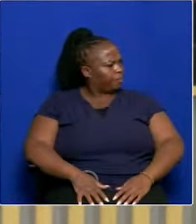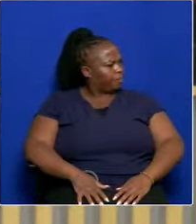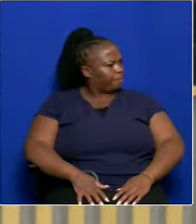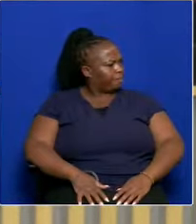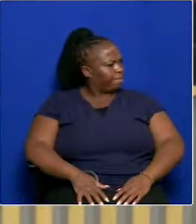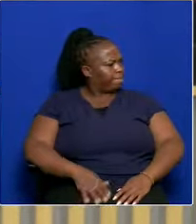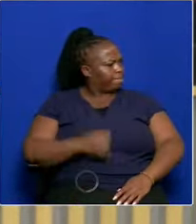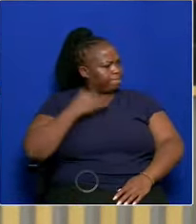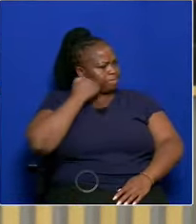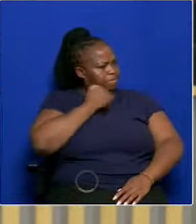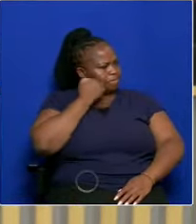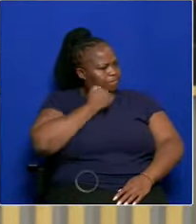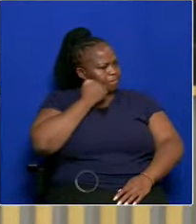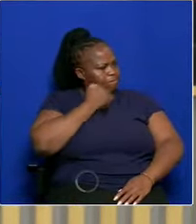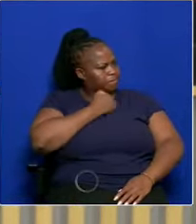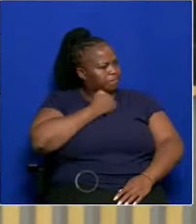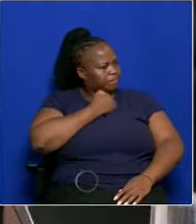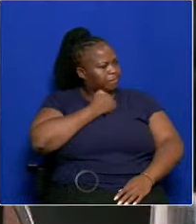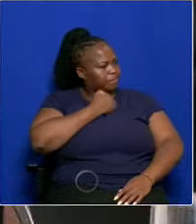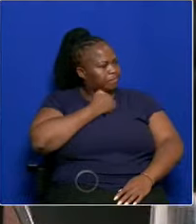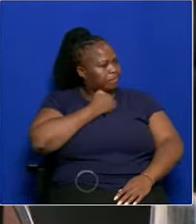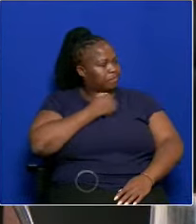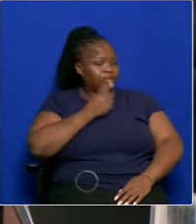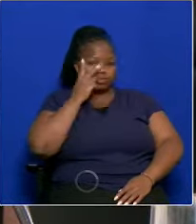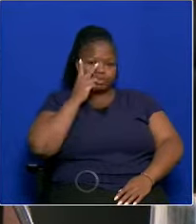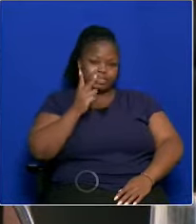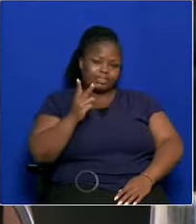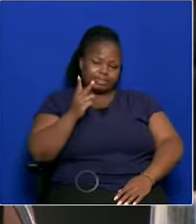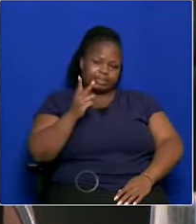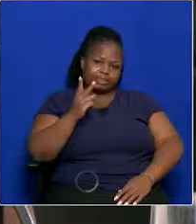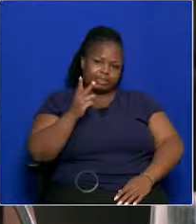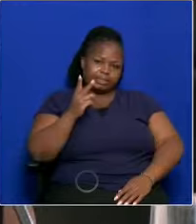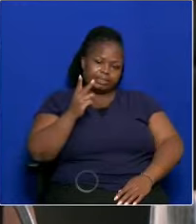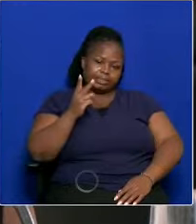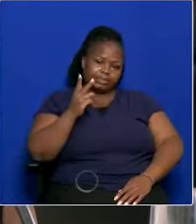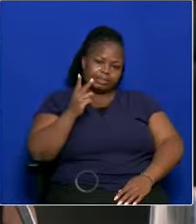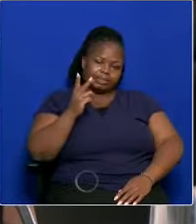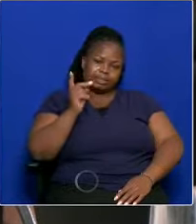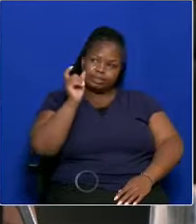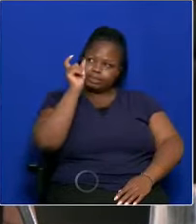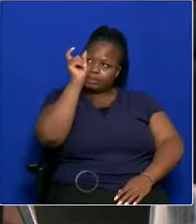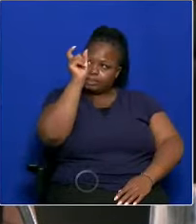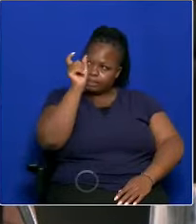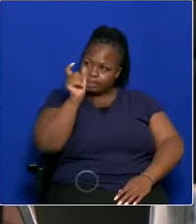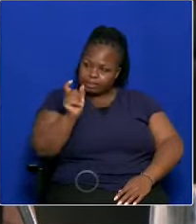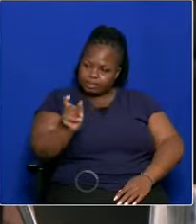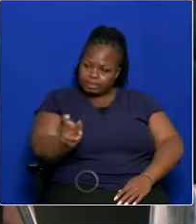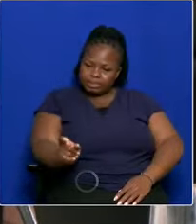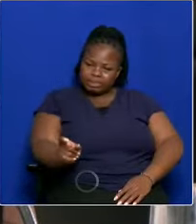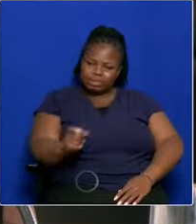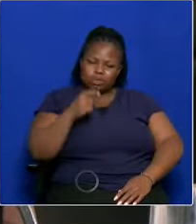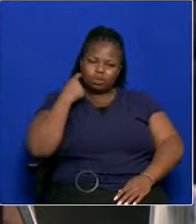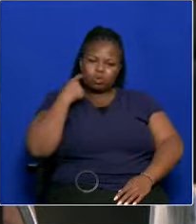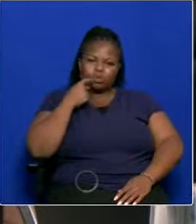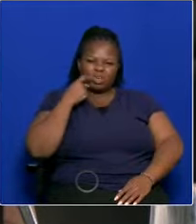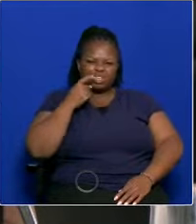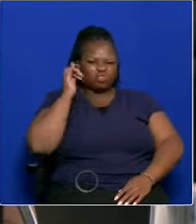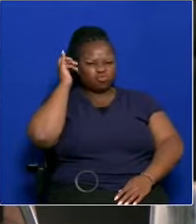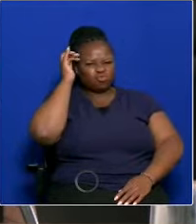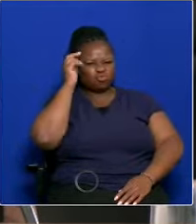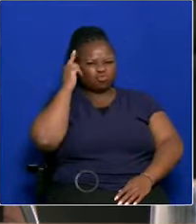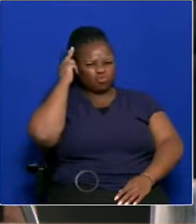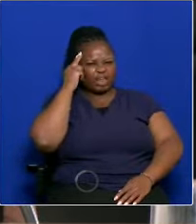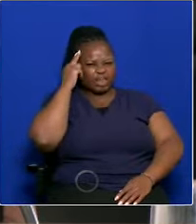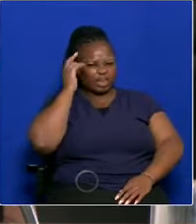Commissioners. If you look at the, I want to say white, but perhaps gray, those